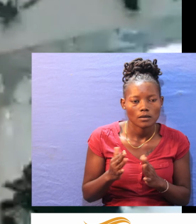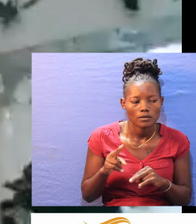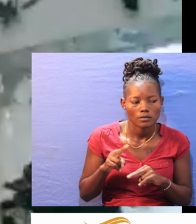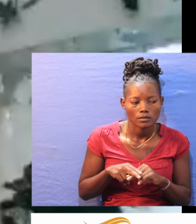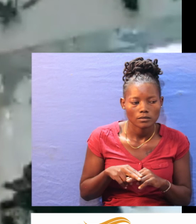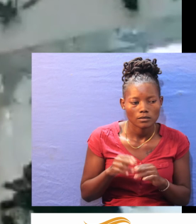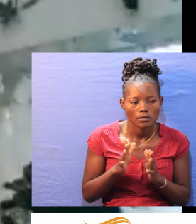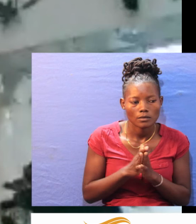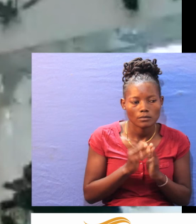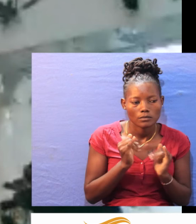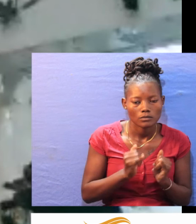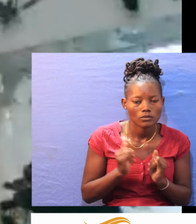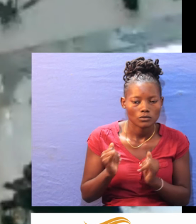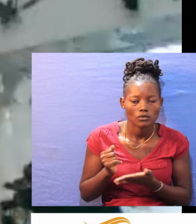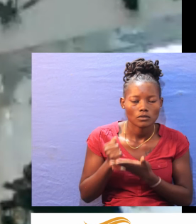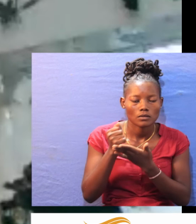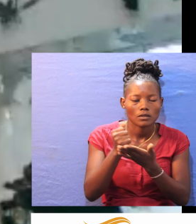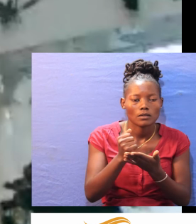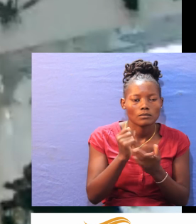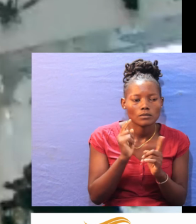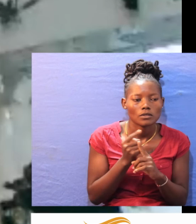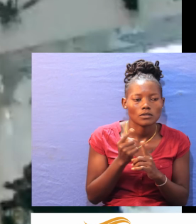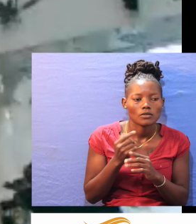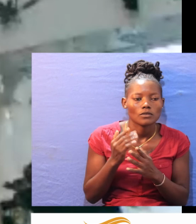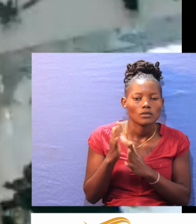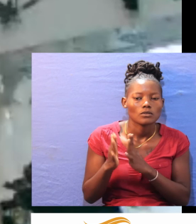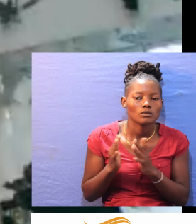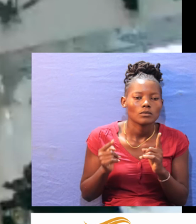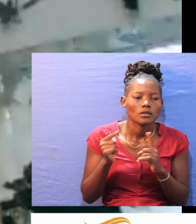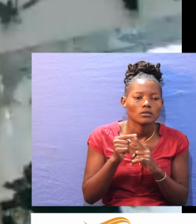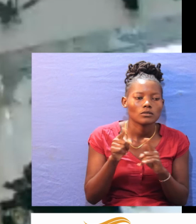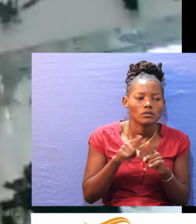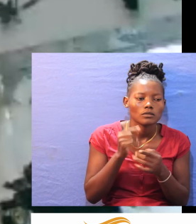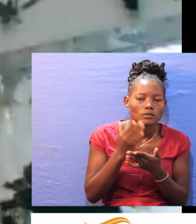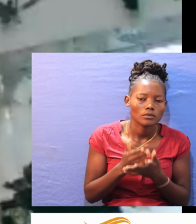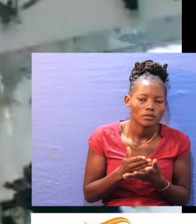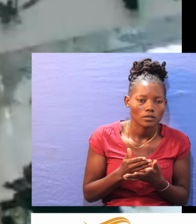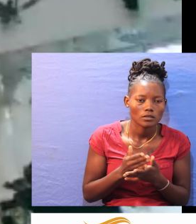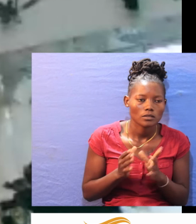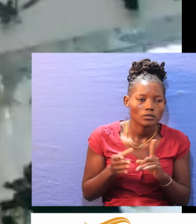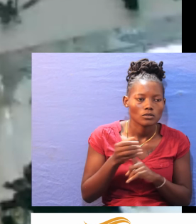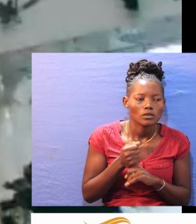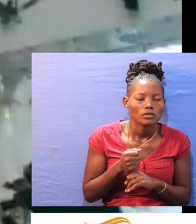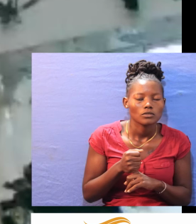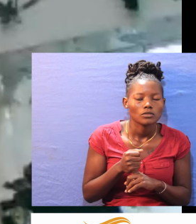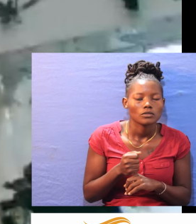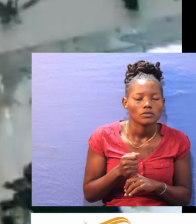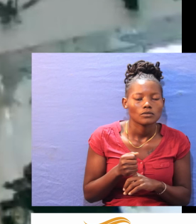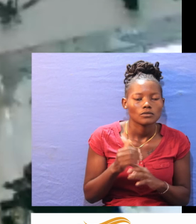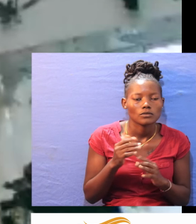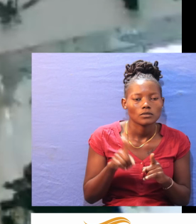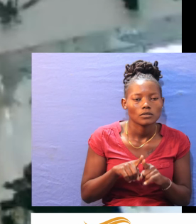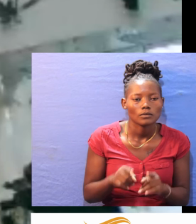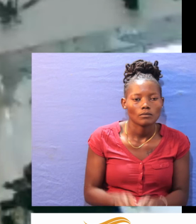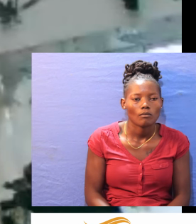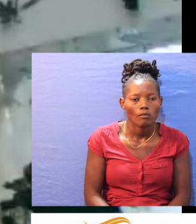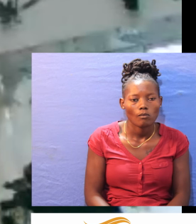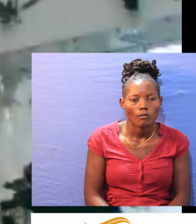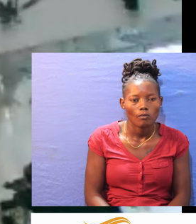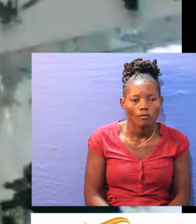with them individually and helping them set goals and set strategies and such to achieve those goals.